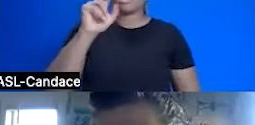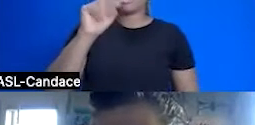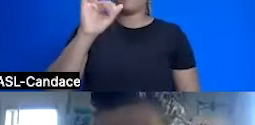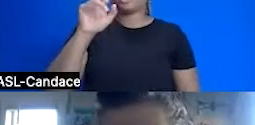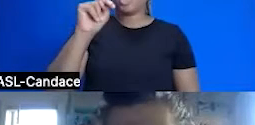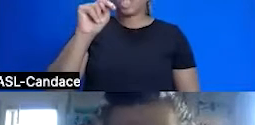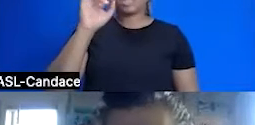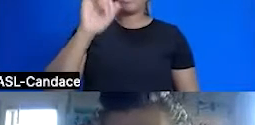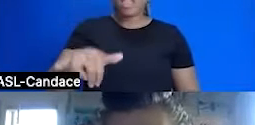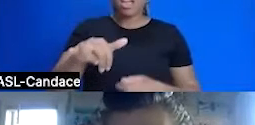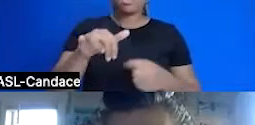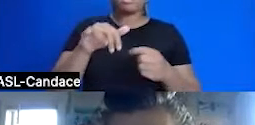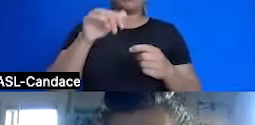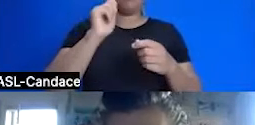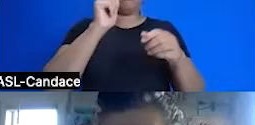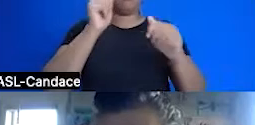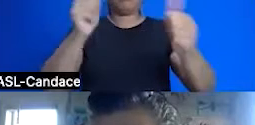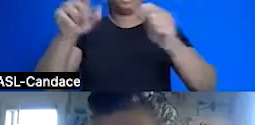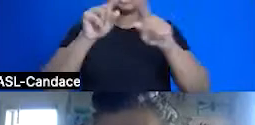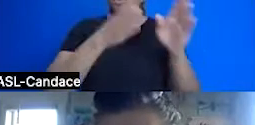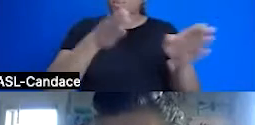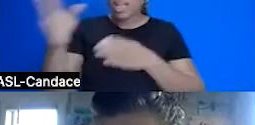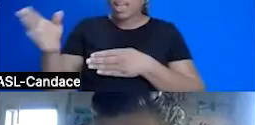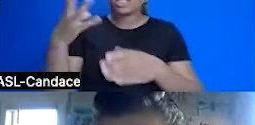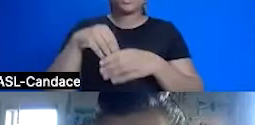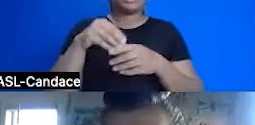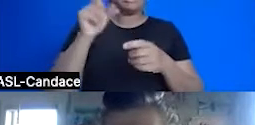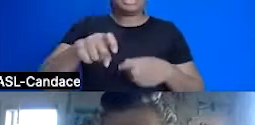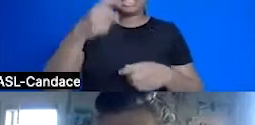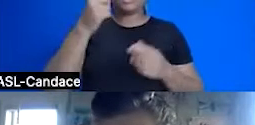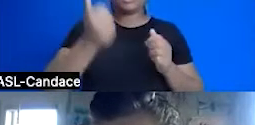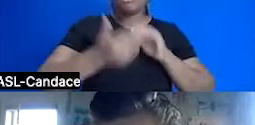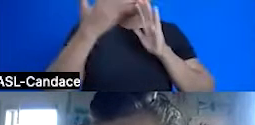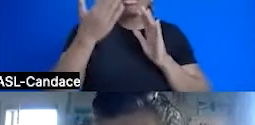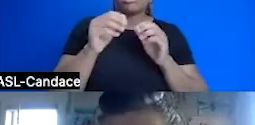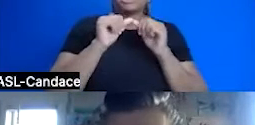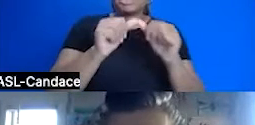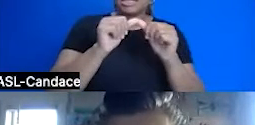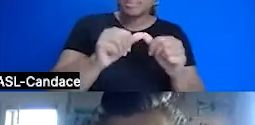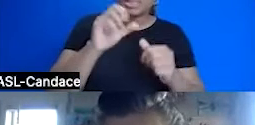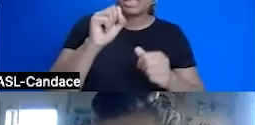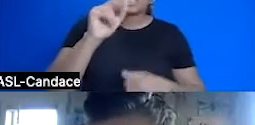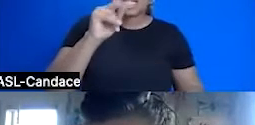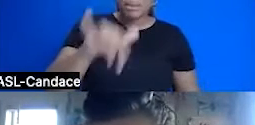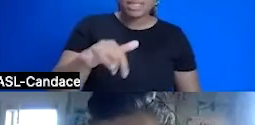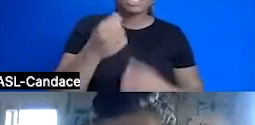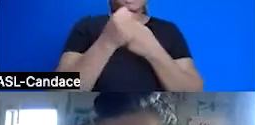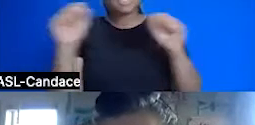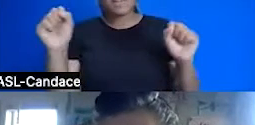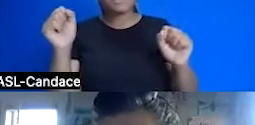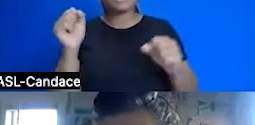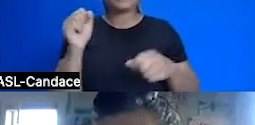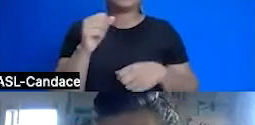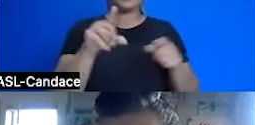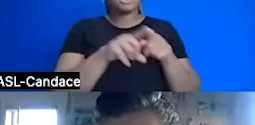have manifested in various ways, including the ongoing need to address sustainability, safety, security, as